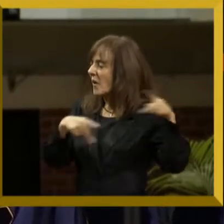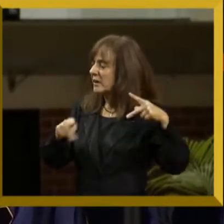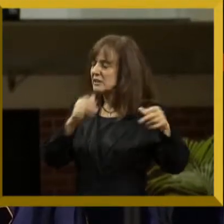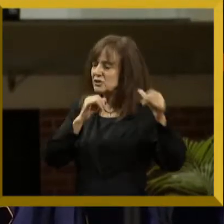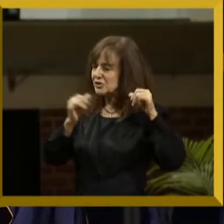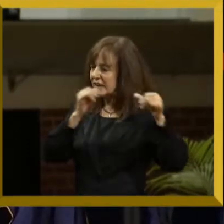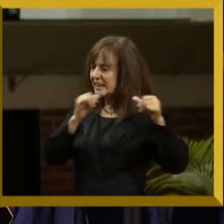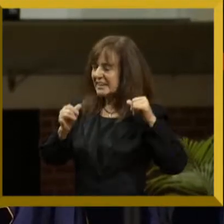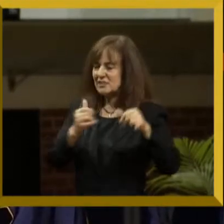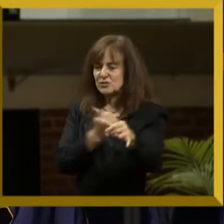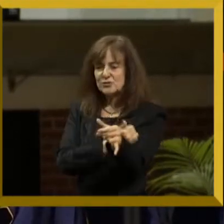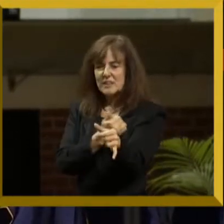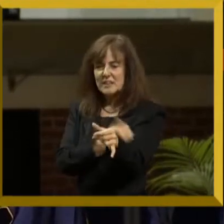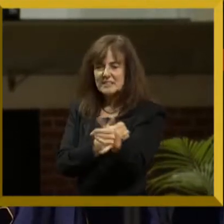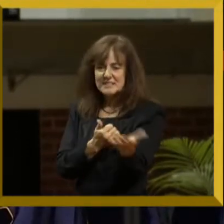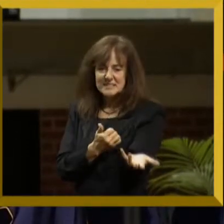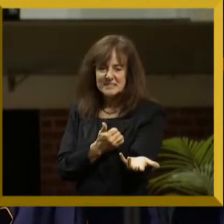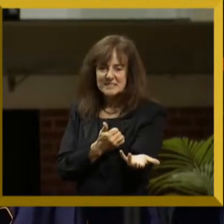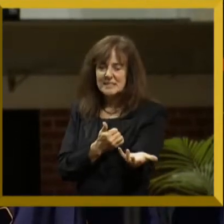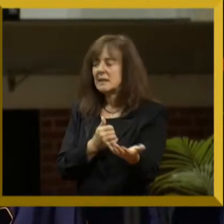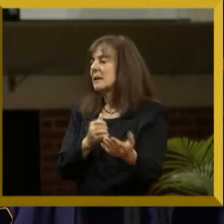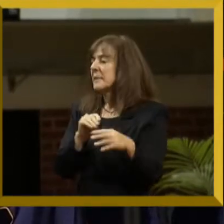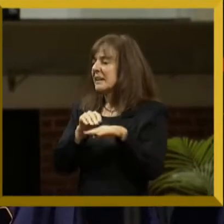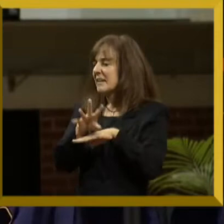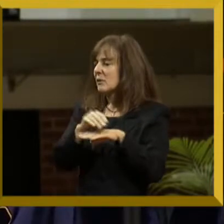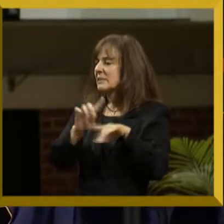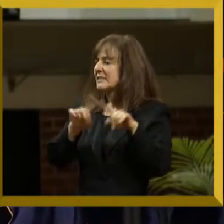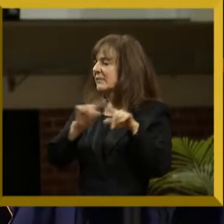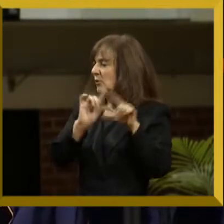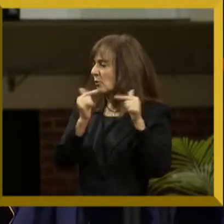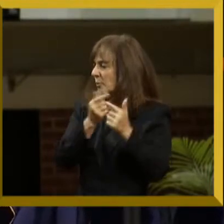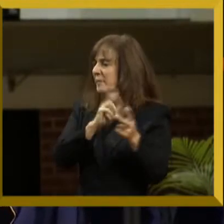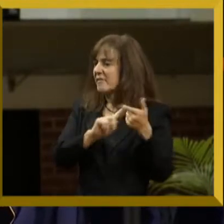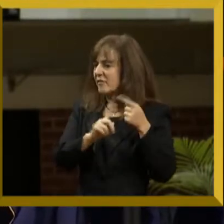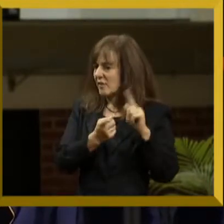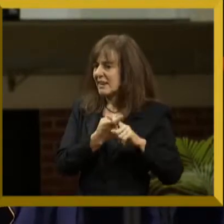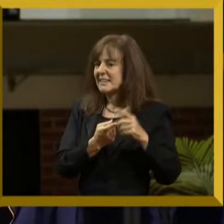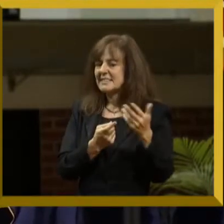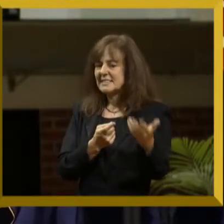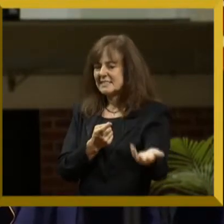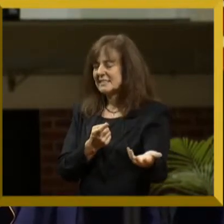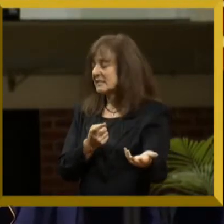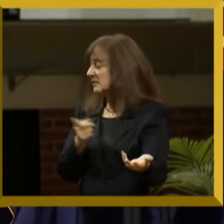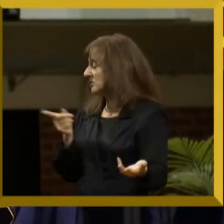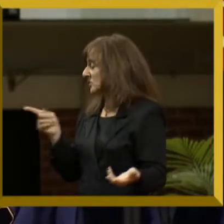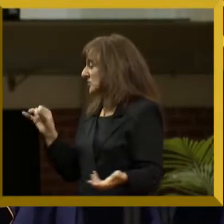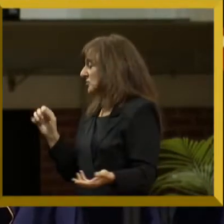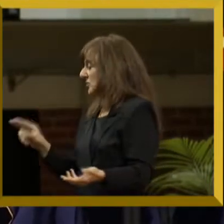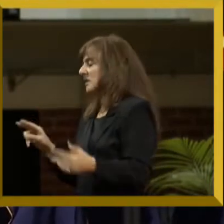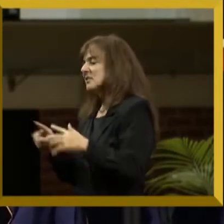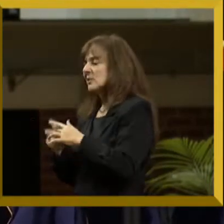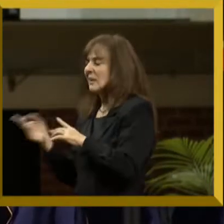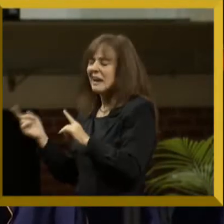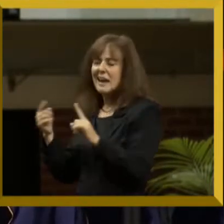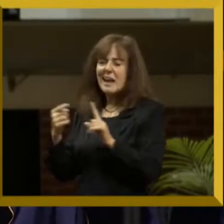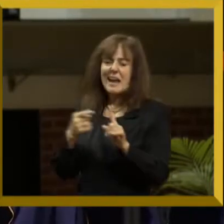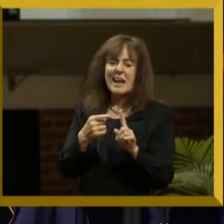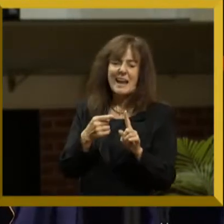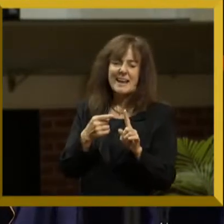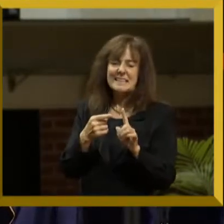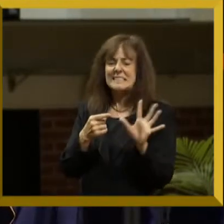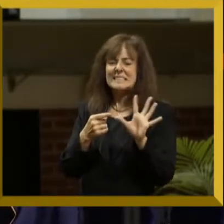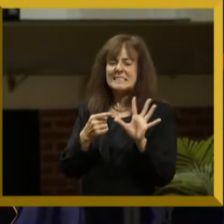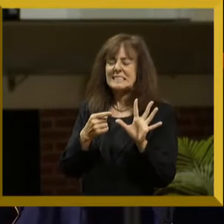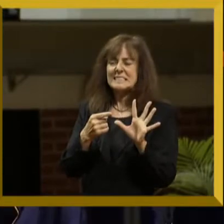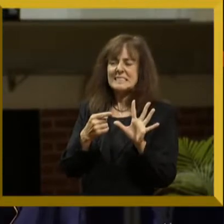and experimenting with drugs and being influenced by a different group of friends. John started down that same road, but